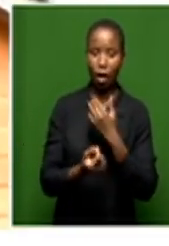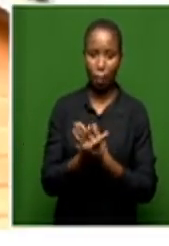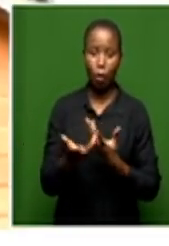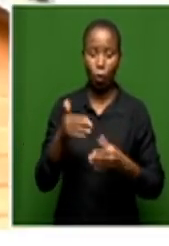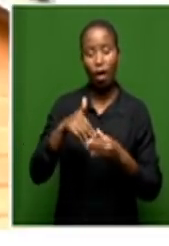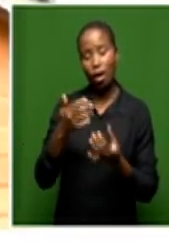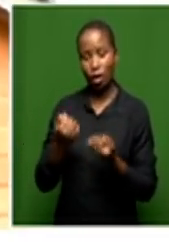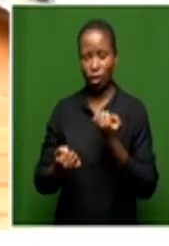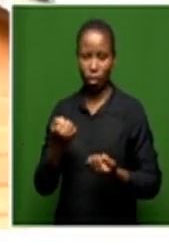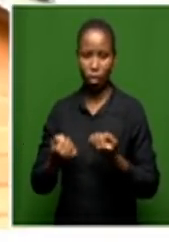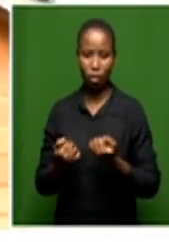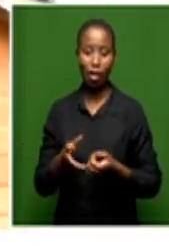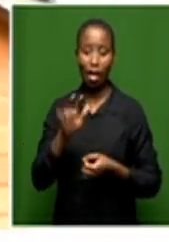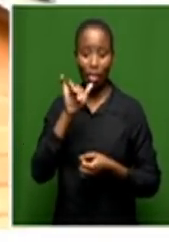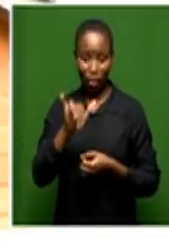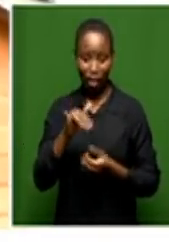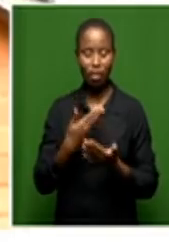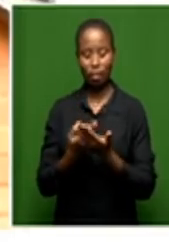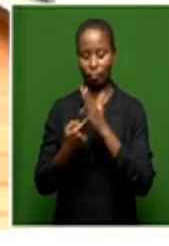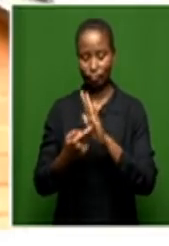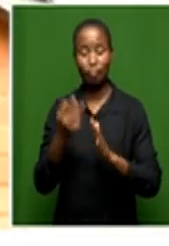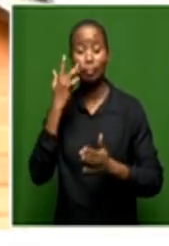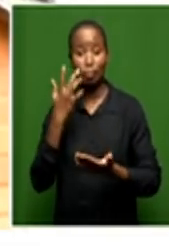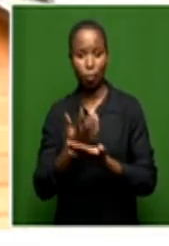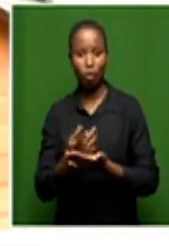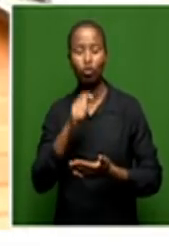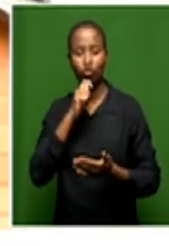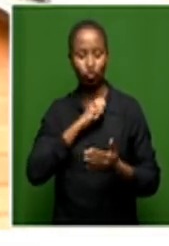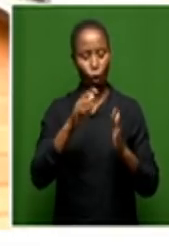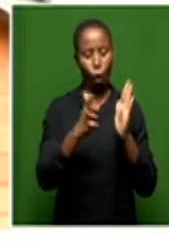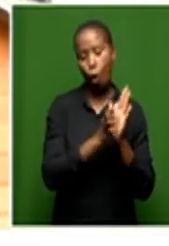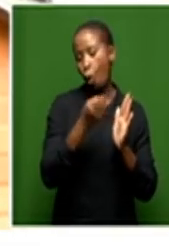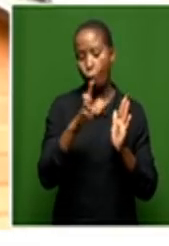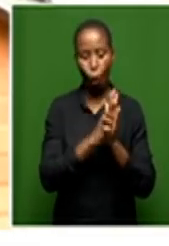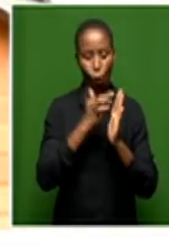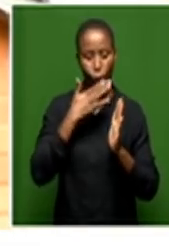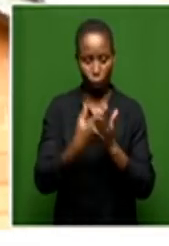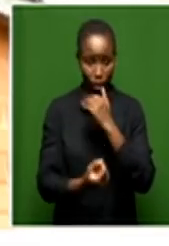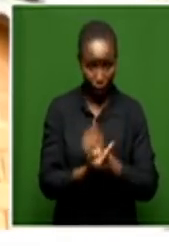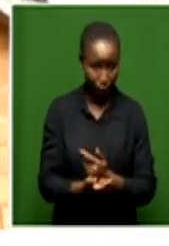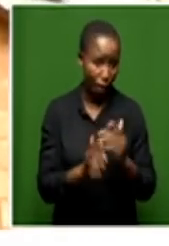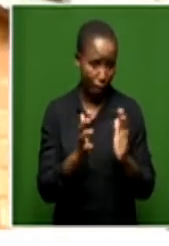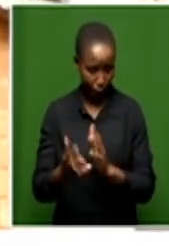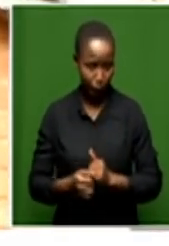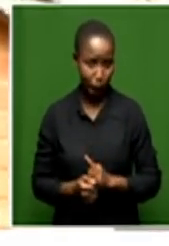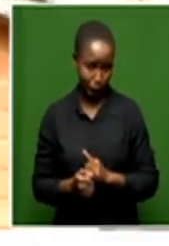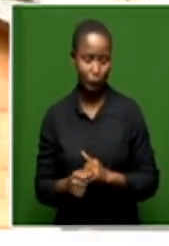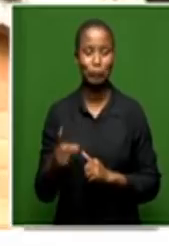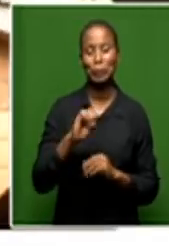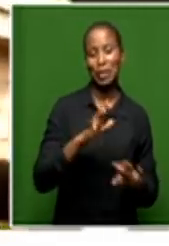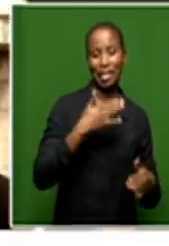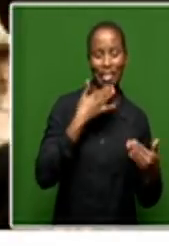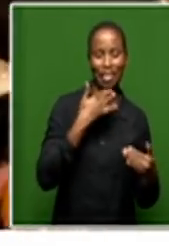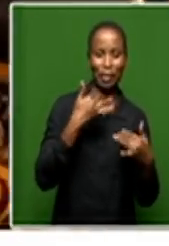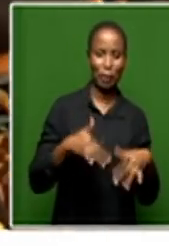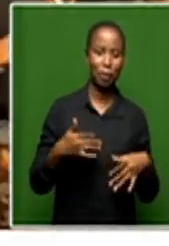court that will be able to prove that indeed something unlawful or unlawful acts did take place. Thank you so much. Thank you. Well, it's